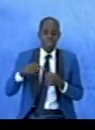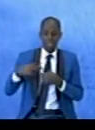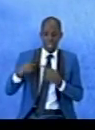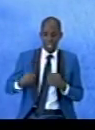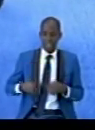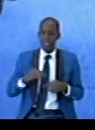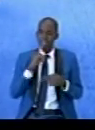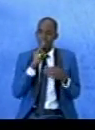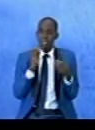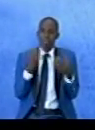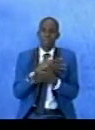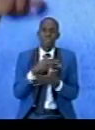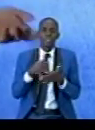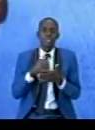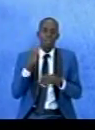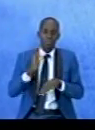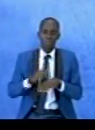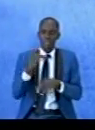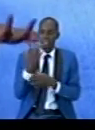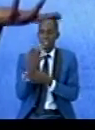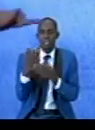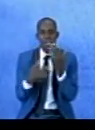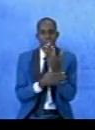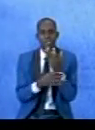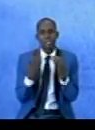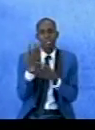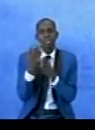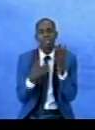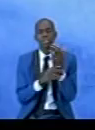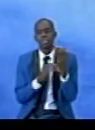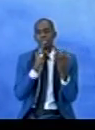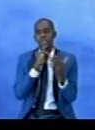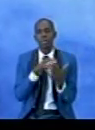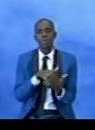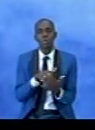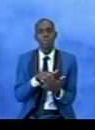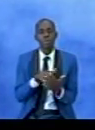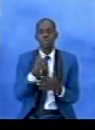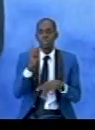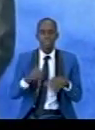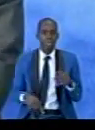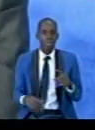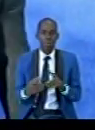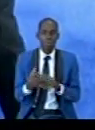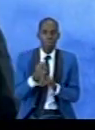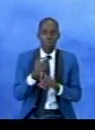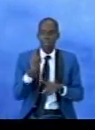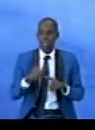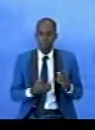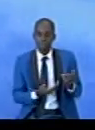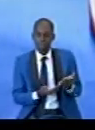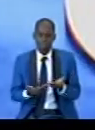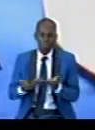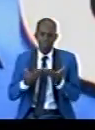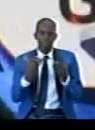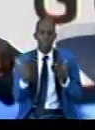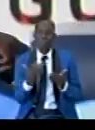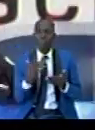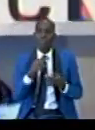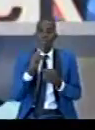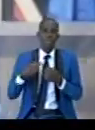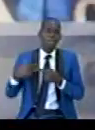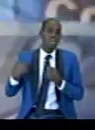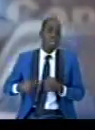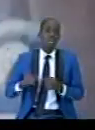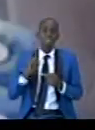it affects the hand. The hand is weak. You cannot hold, you cannot carry. When the heart is afraid,